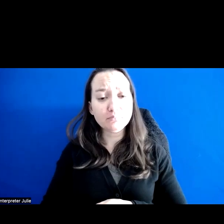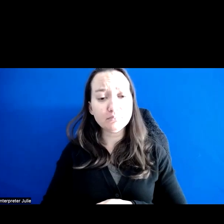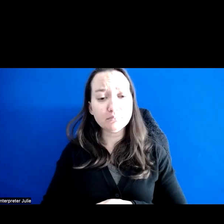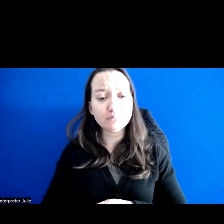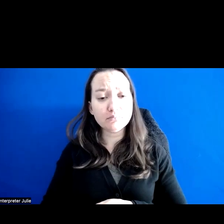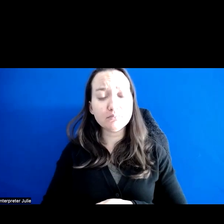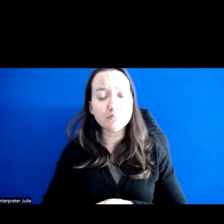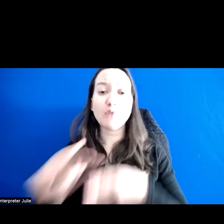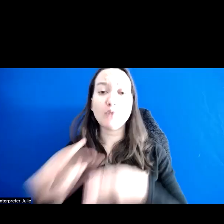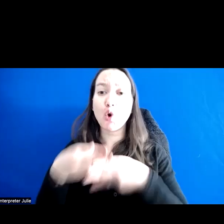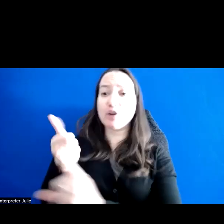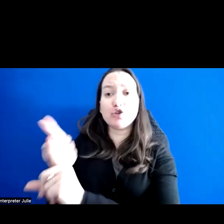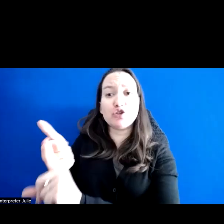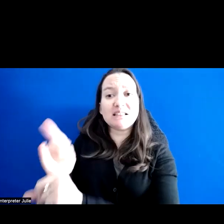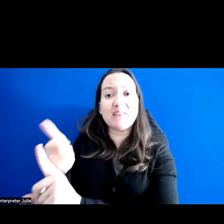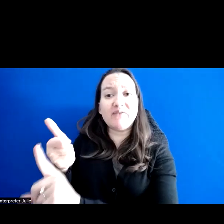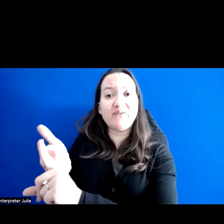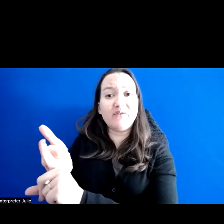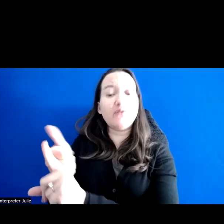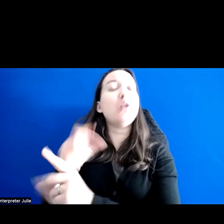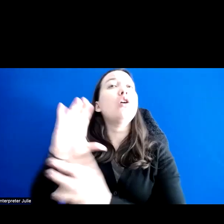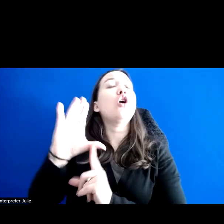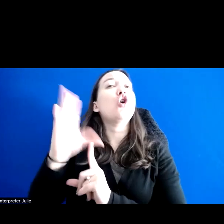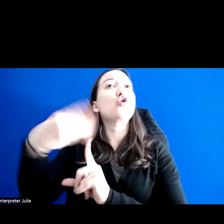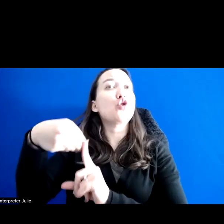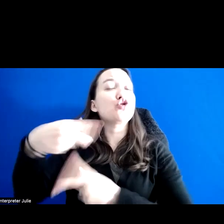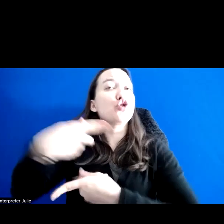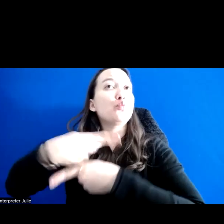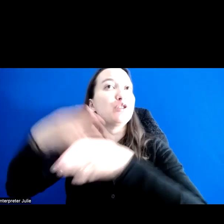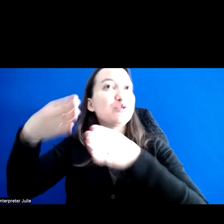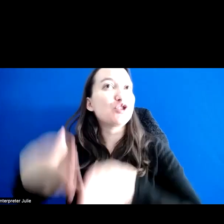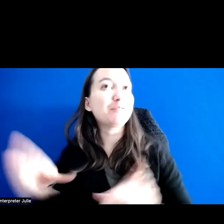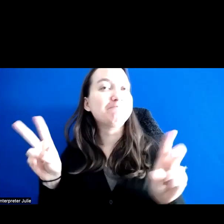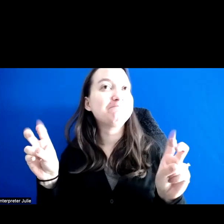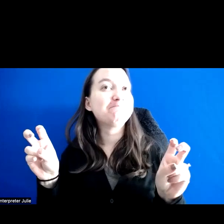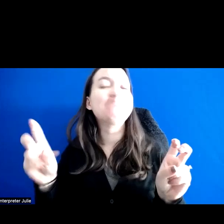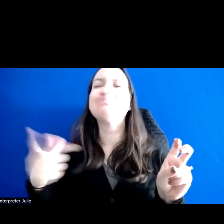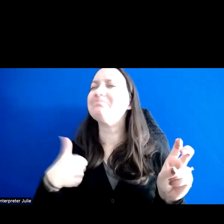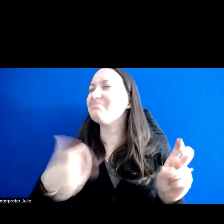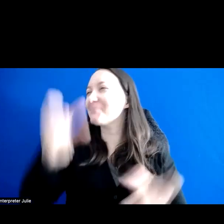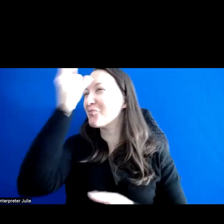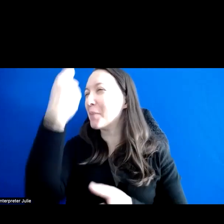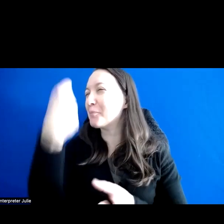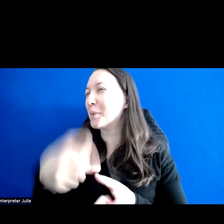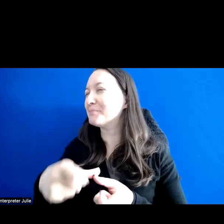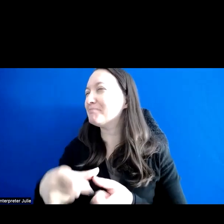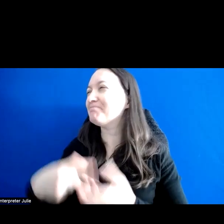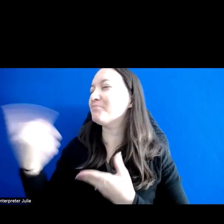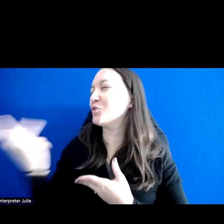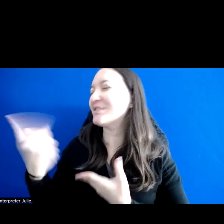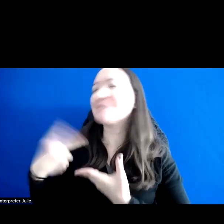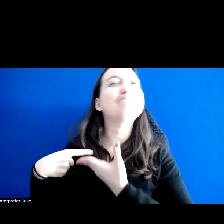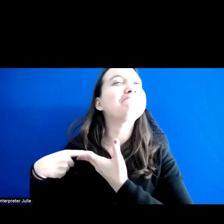she always called herself a cultural producer. And I can well remember having a discussion with